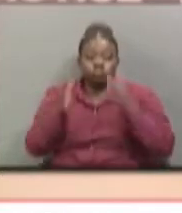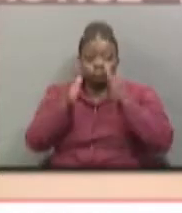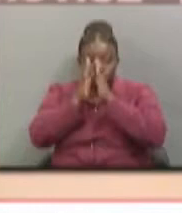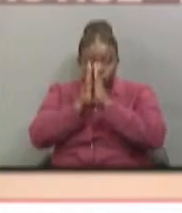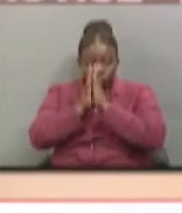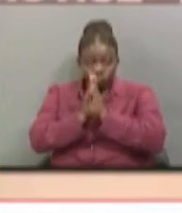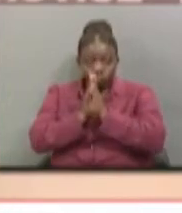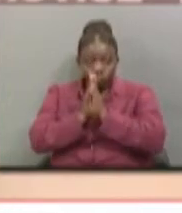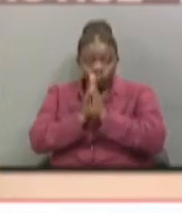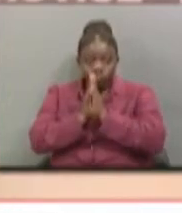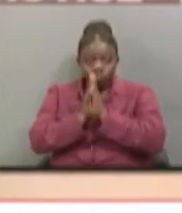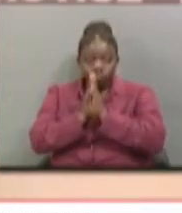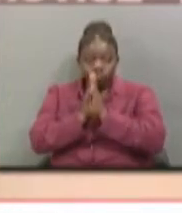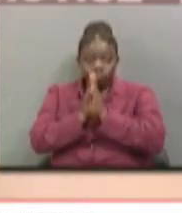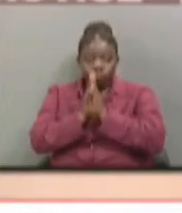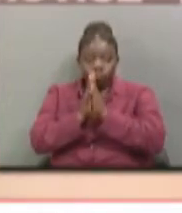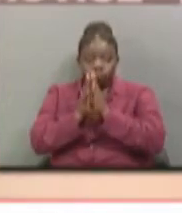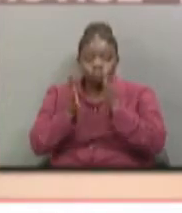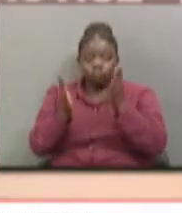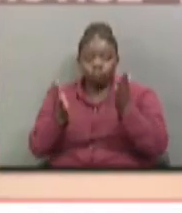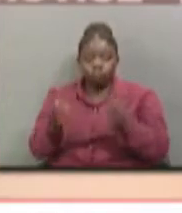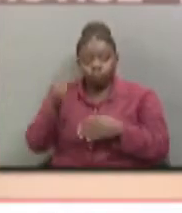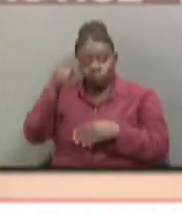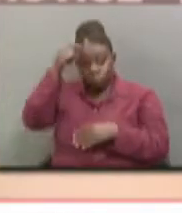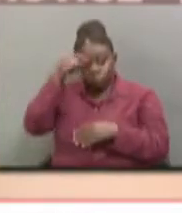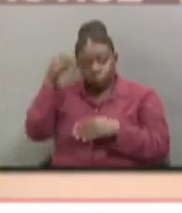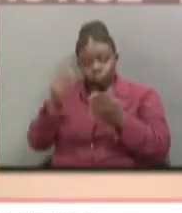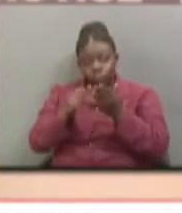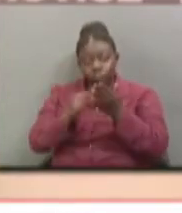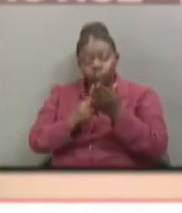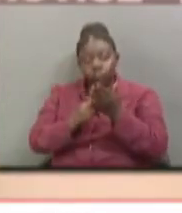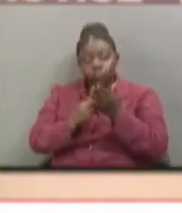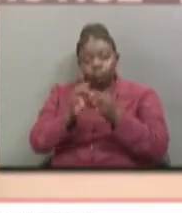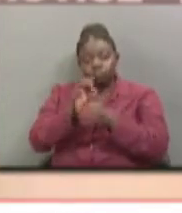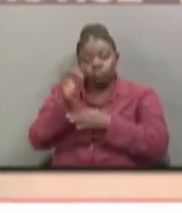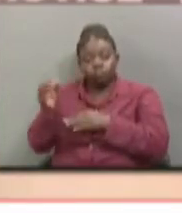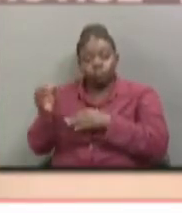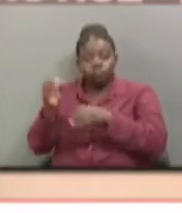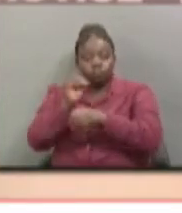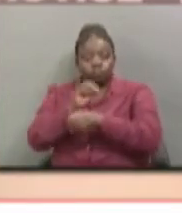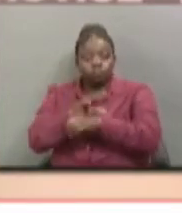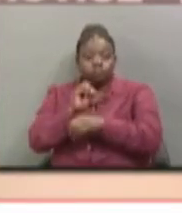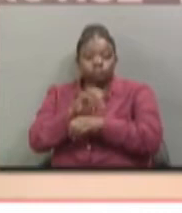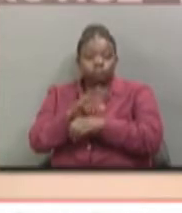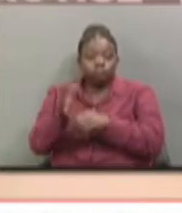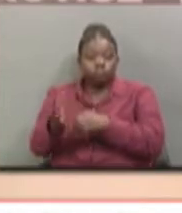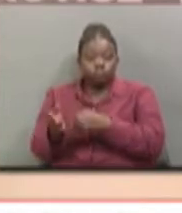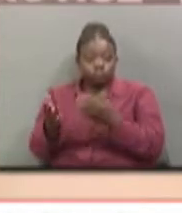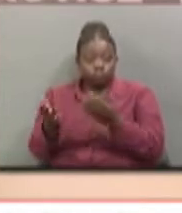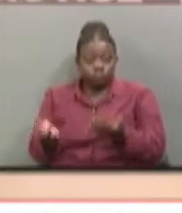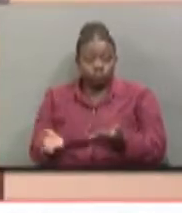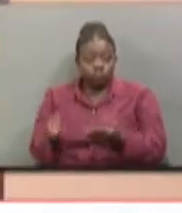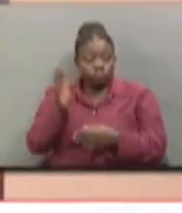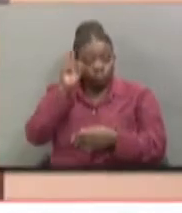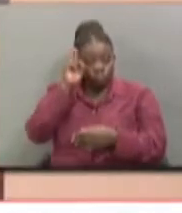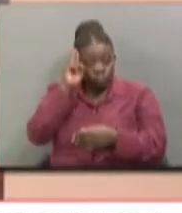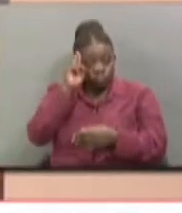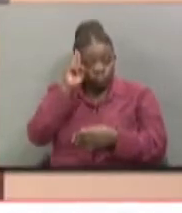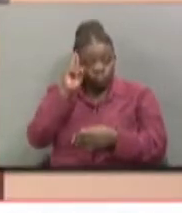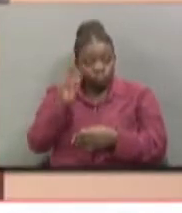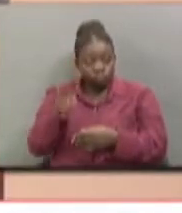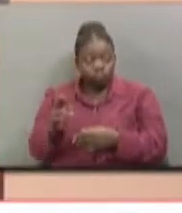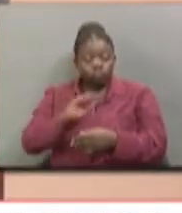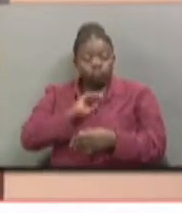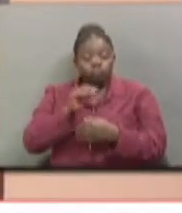omukisa, omwoyo w'amagezi okumanya n'okutegeera, omwoyo w'okupawula, ogw'okutukuba abajjukize, ogw'okutukuba abakulembere. Abaana